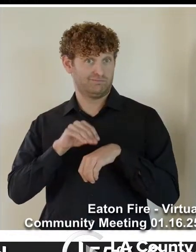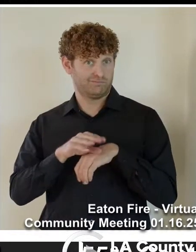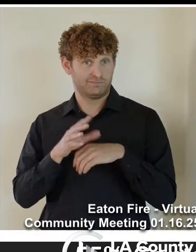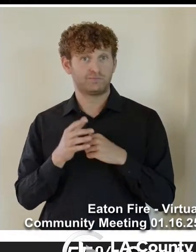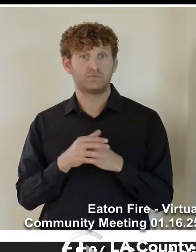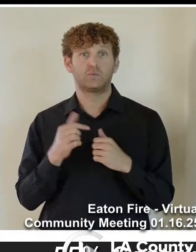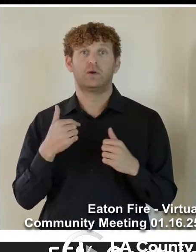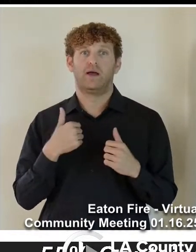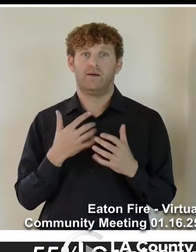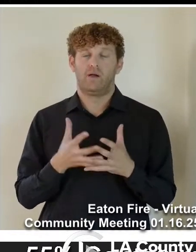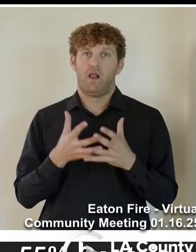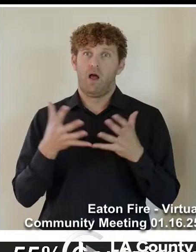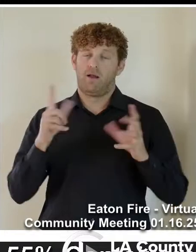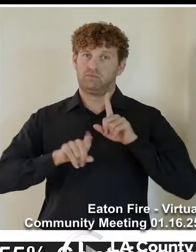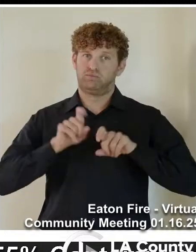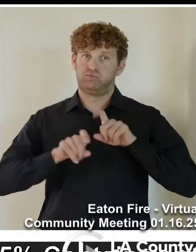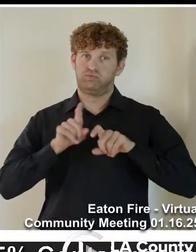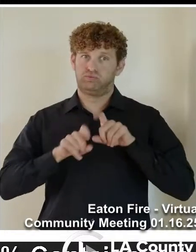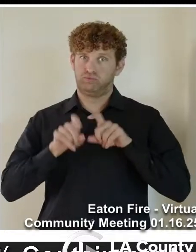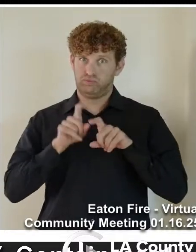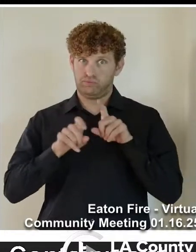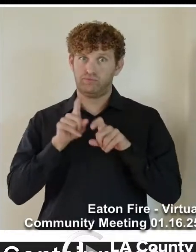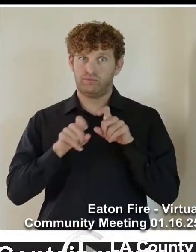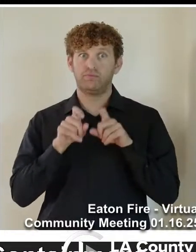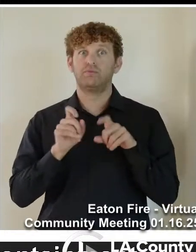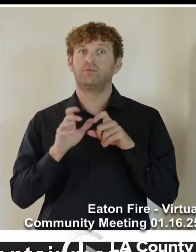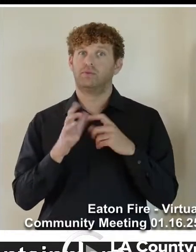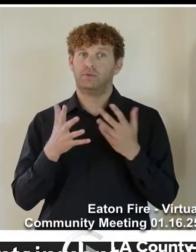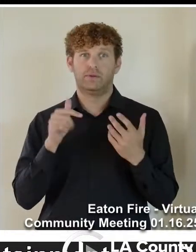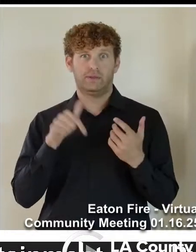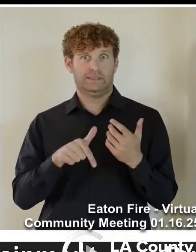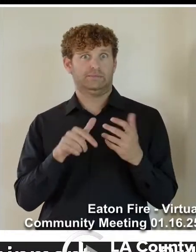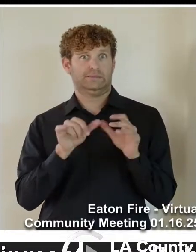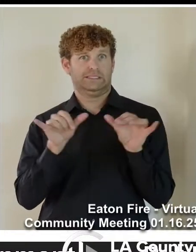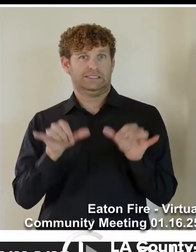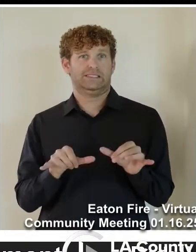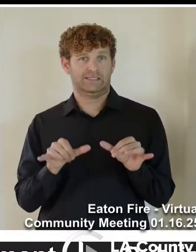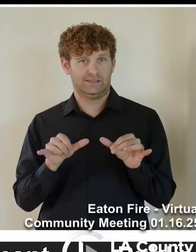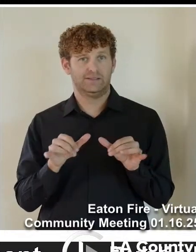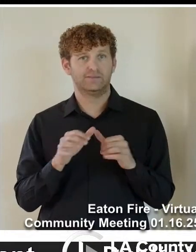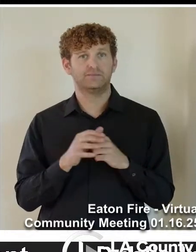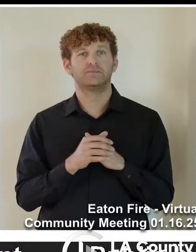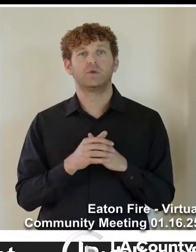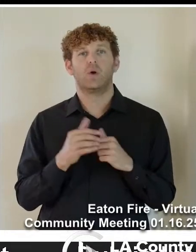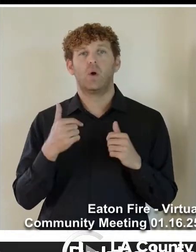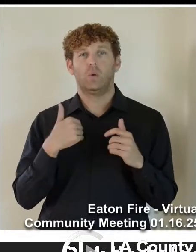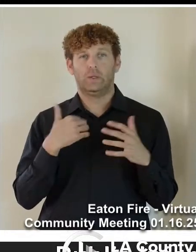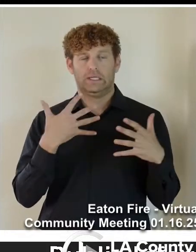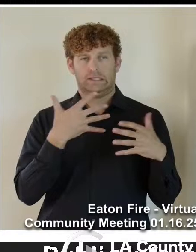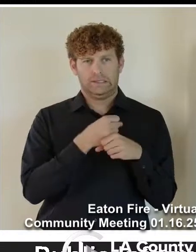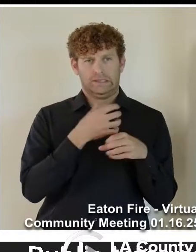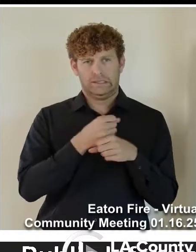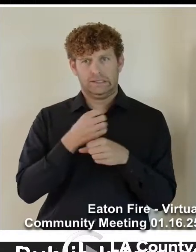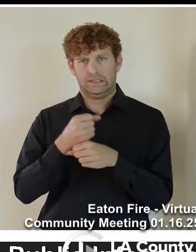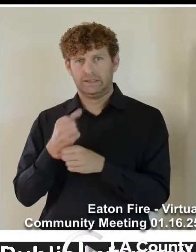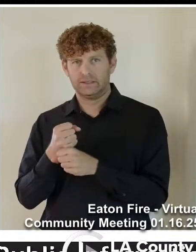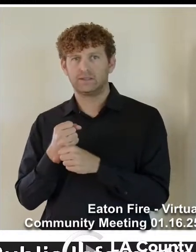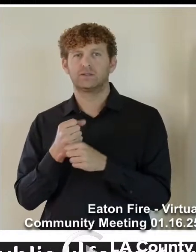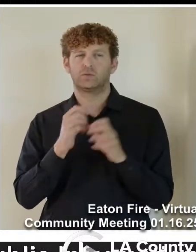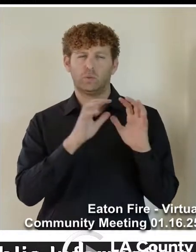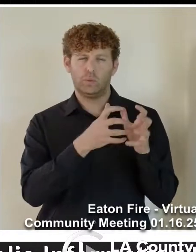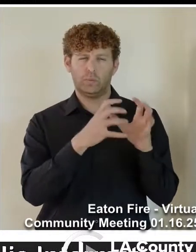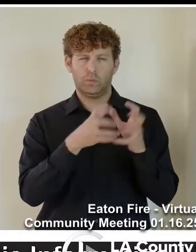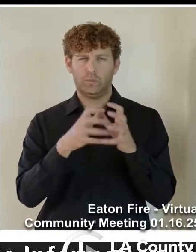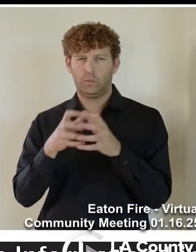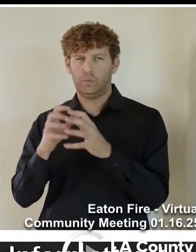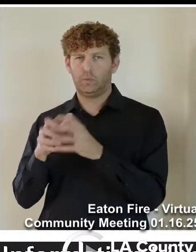questions, individual questions coming through the system, but in the interest of time, we've kind of broken them into subcategories and groups, and we're going to try to tackle them one by one.